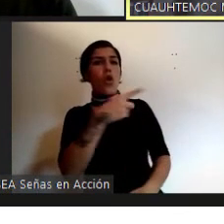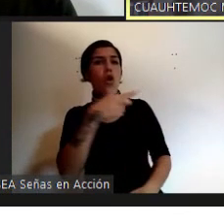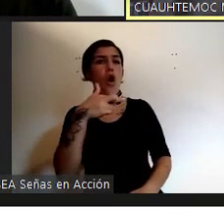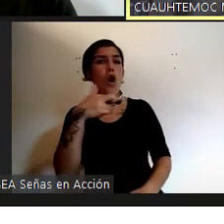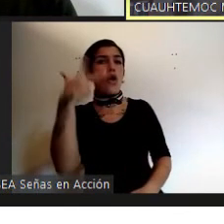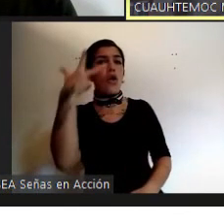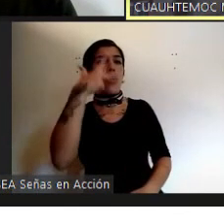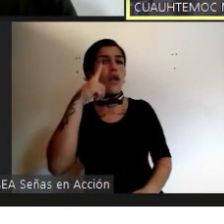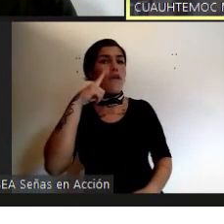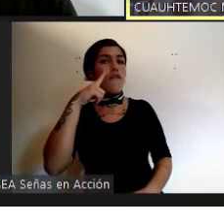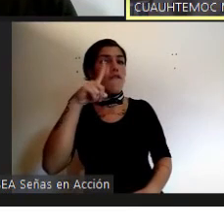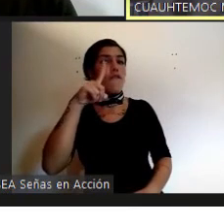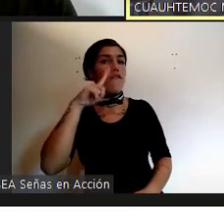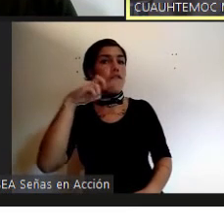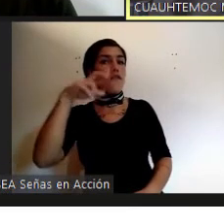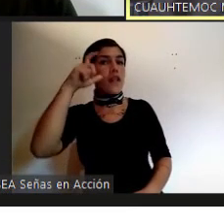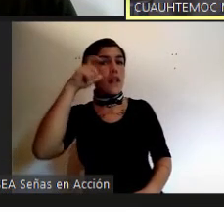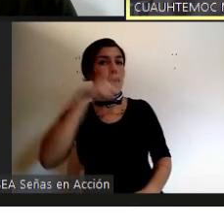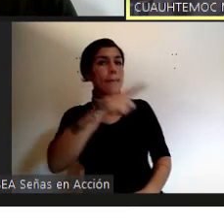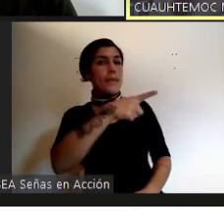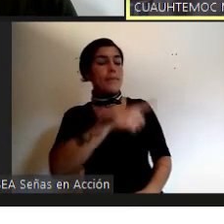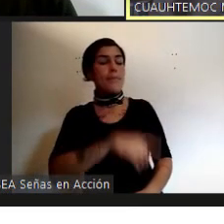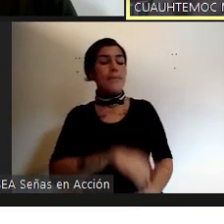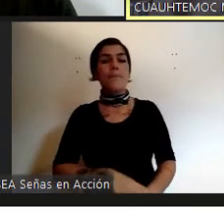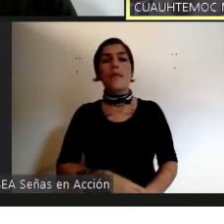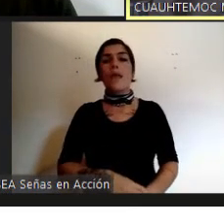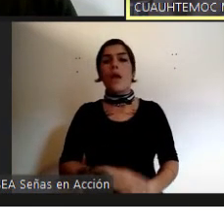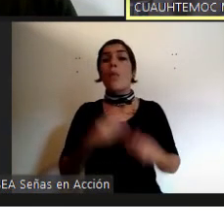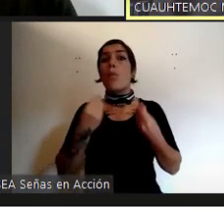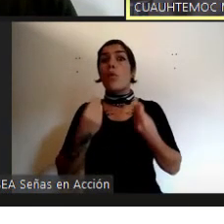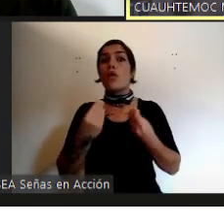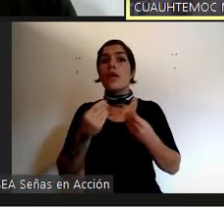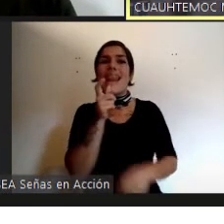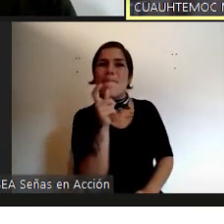is hiding a big peril of